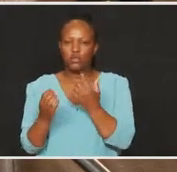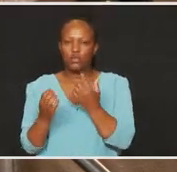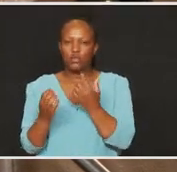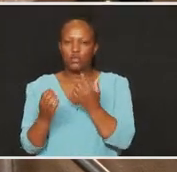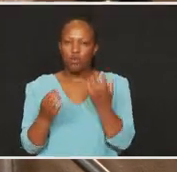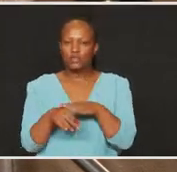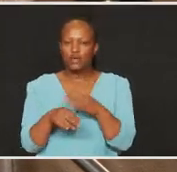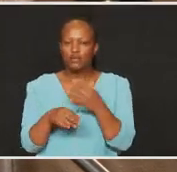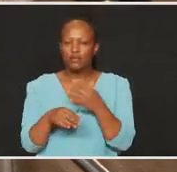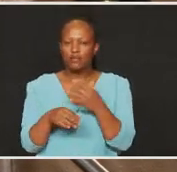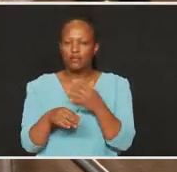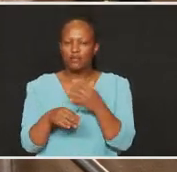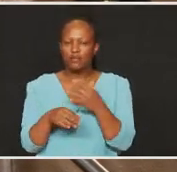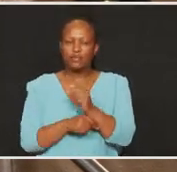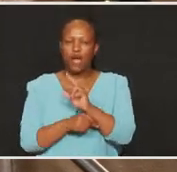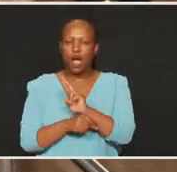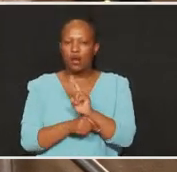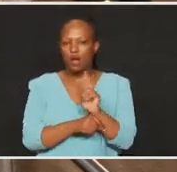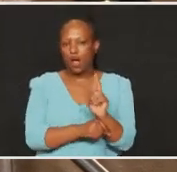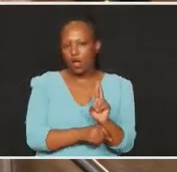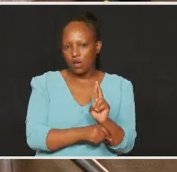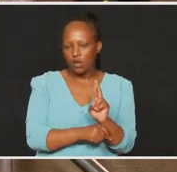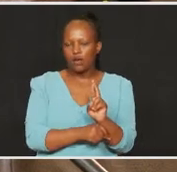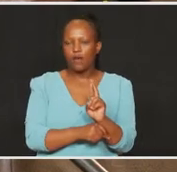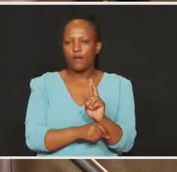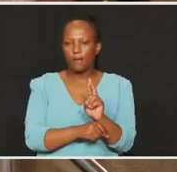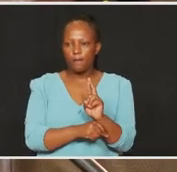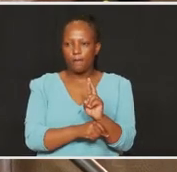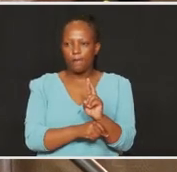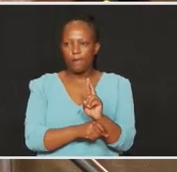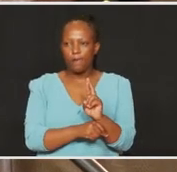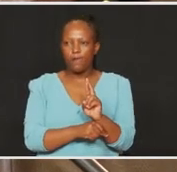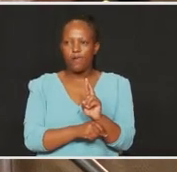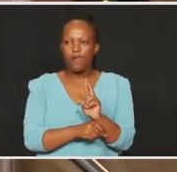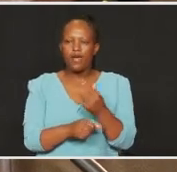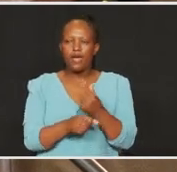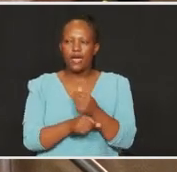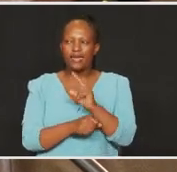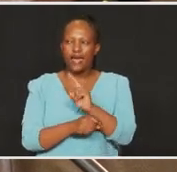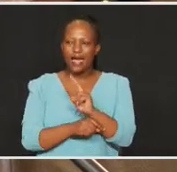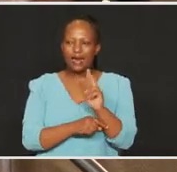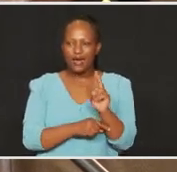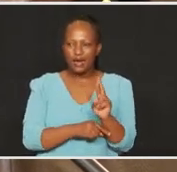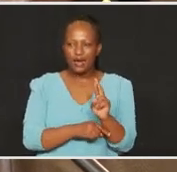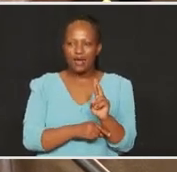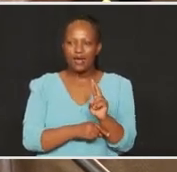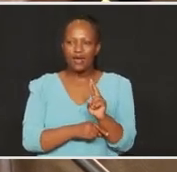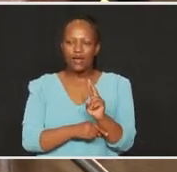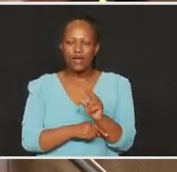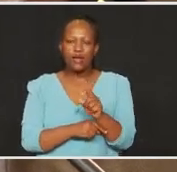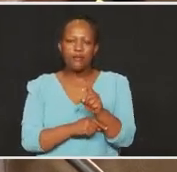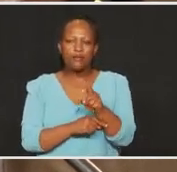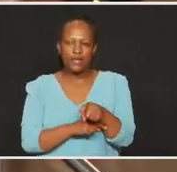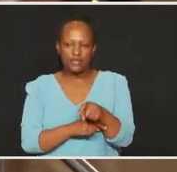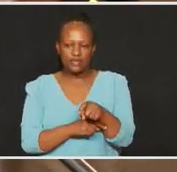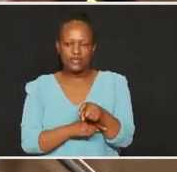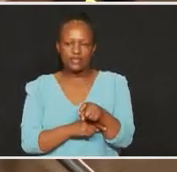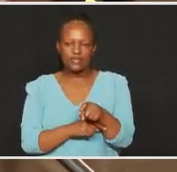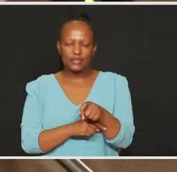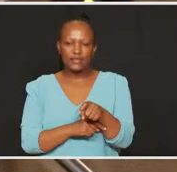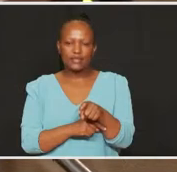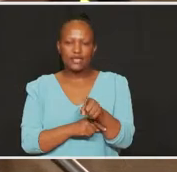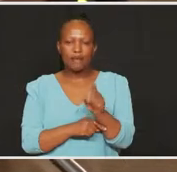finally create RR so I think a great RR should be the one along it's a